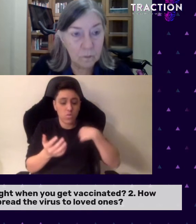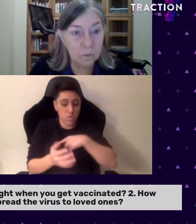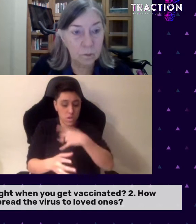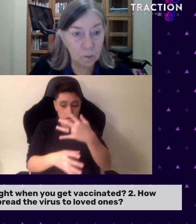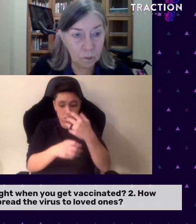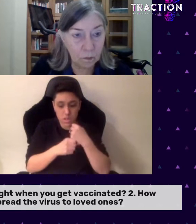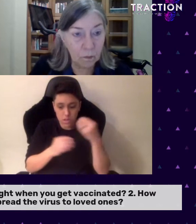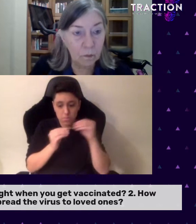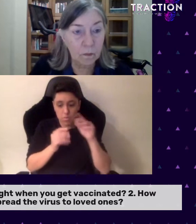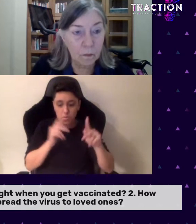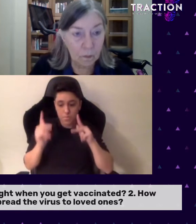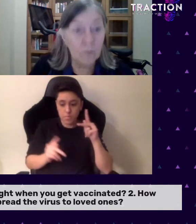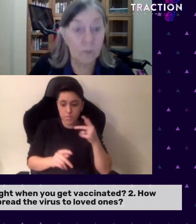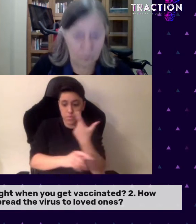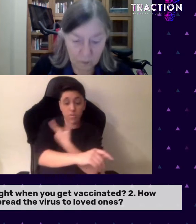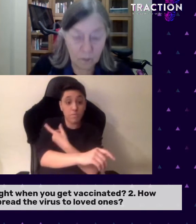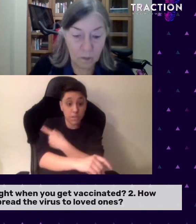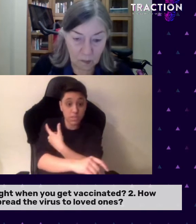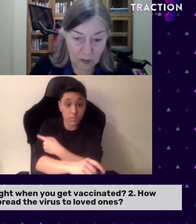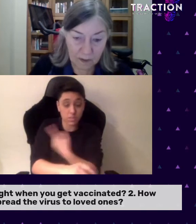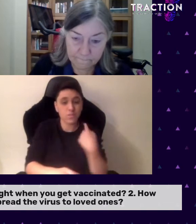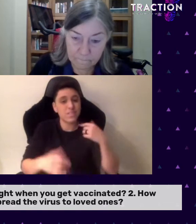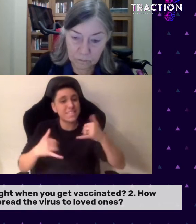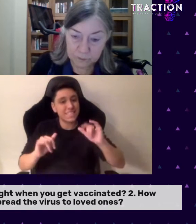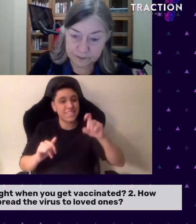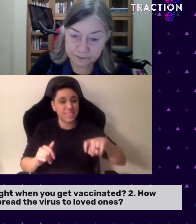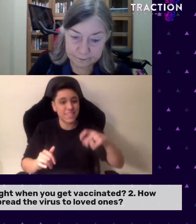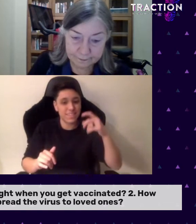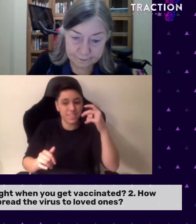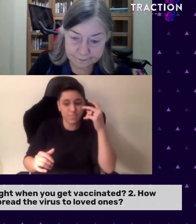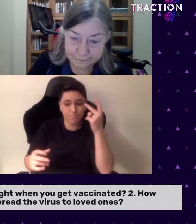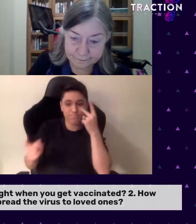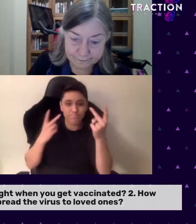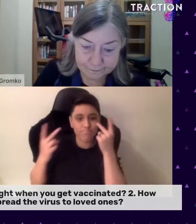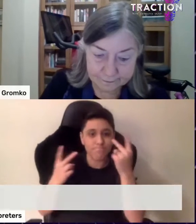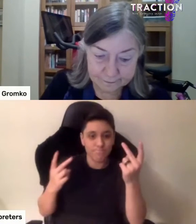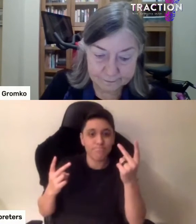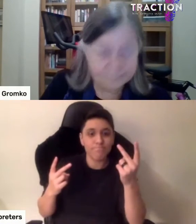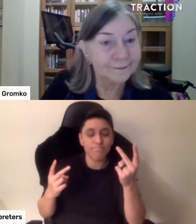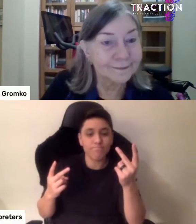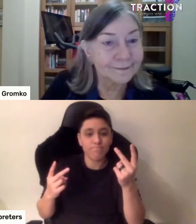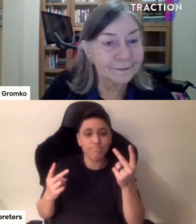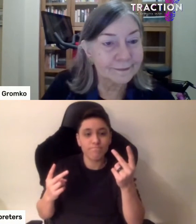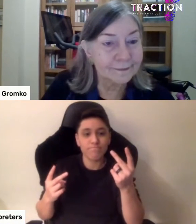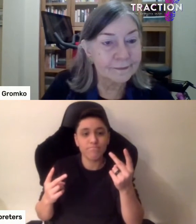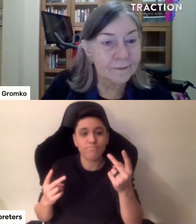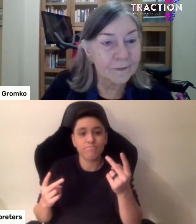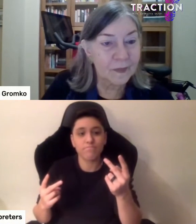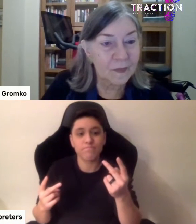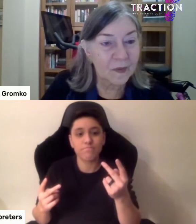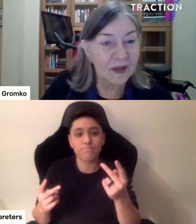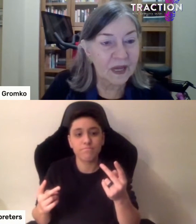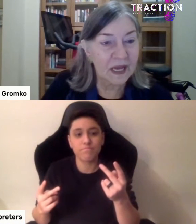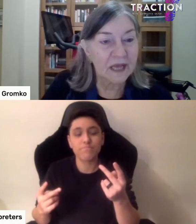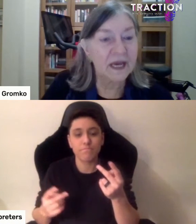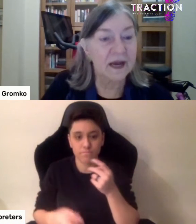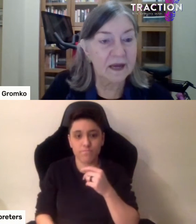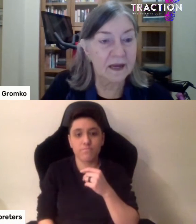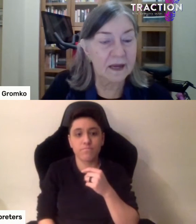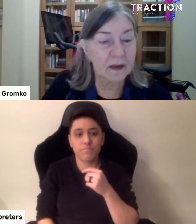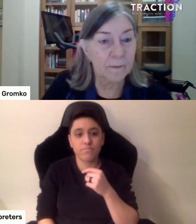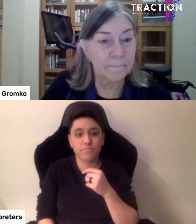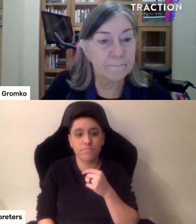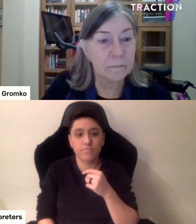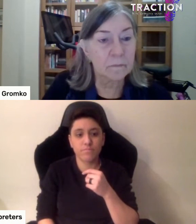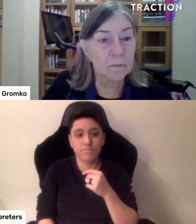we still need to stay vigilant. Right now they're saying, if a group of people under six numbers, not under the age, of